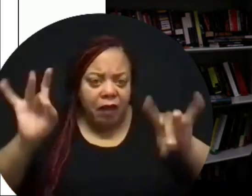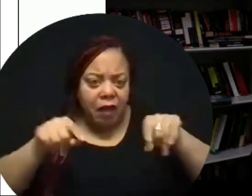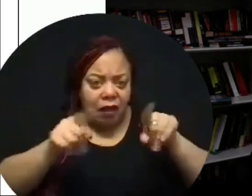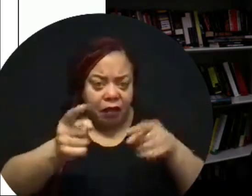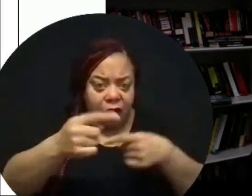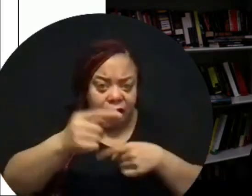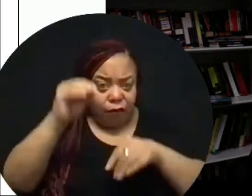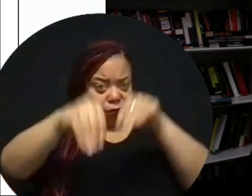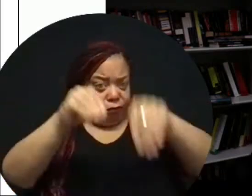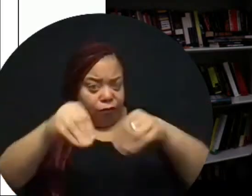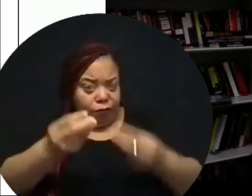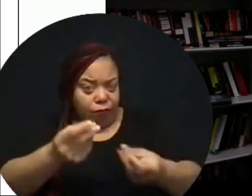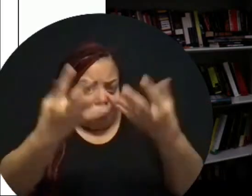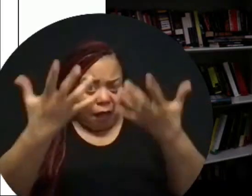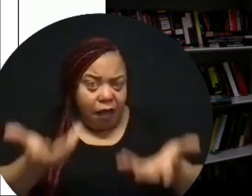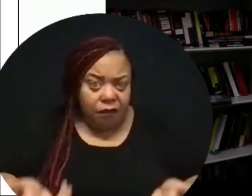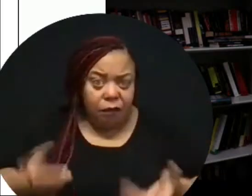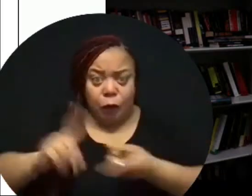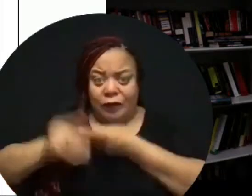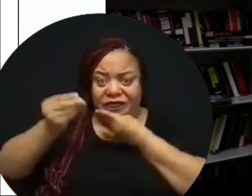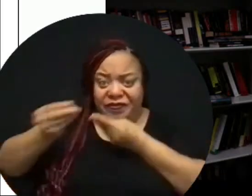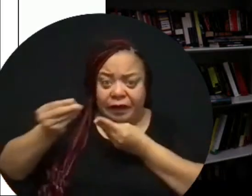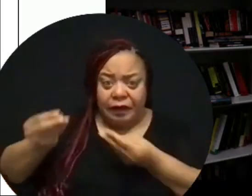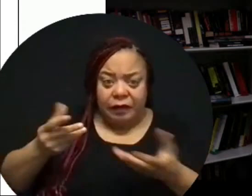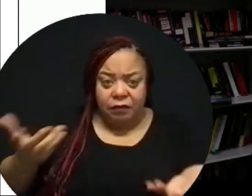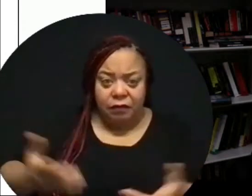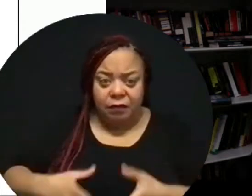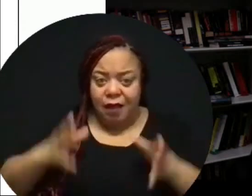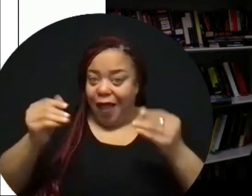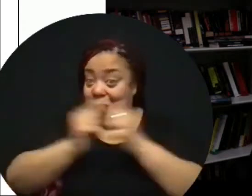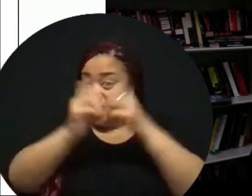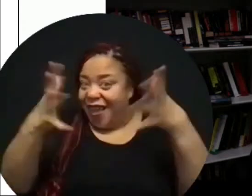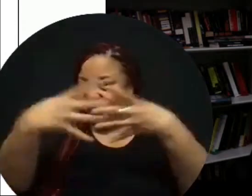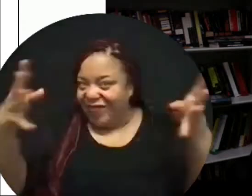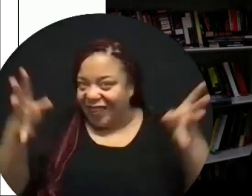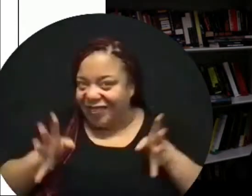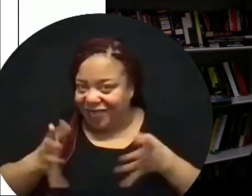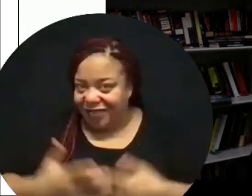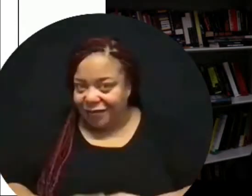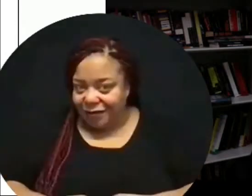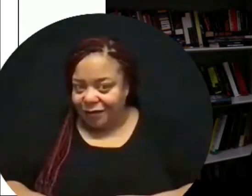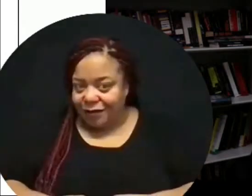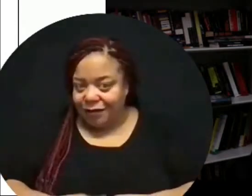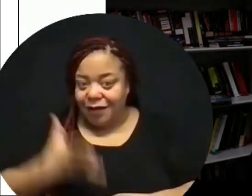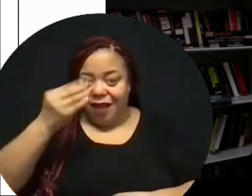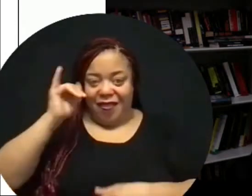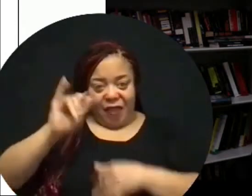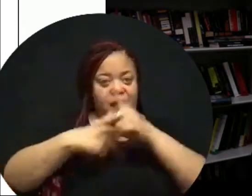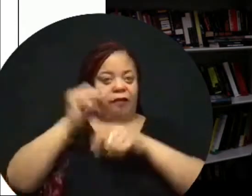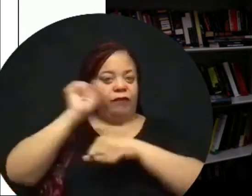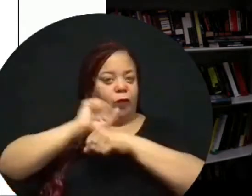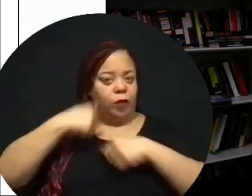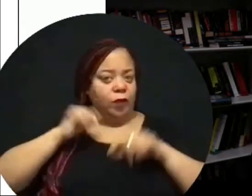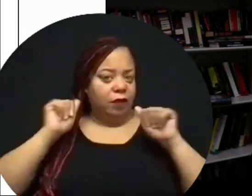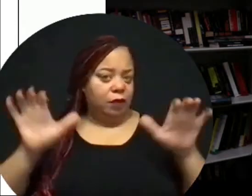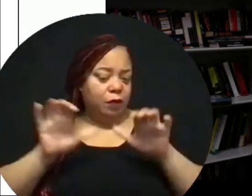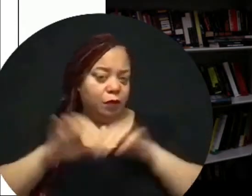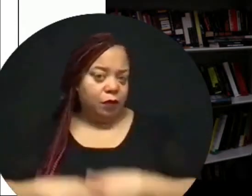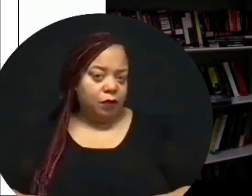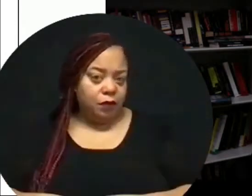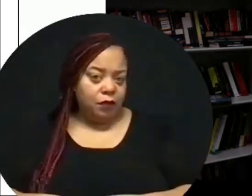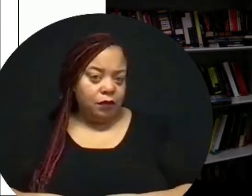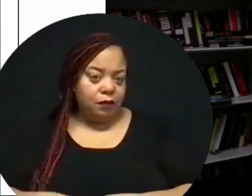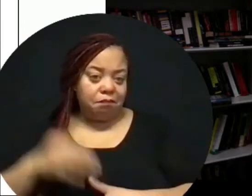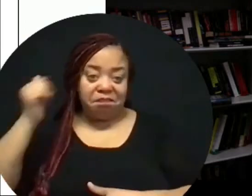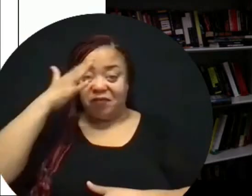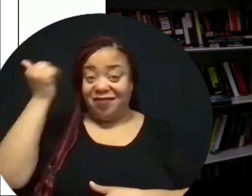to, but it helps to see these kind of alternatives. The reality is that oil is not a future at all, and it's one that's